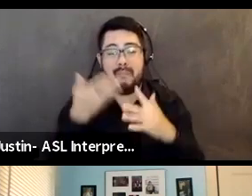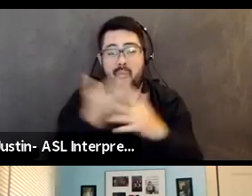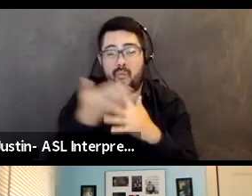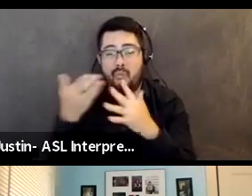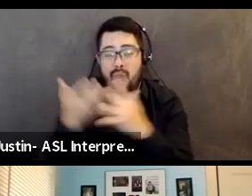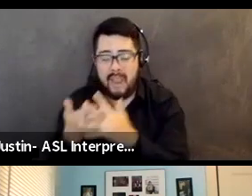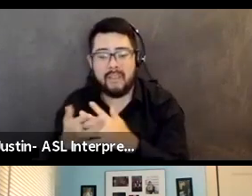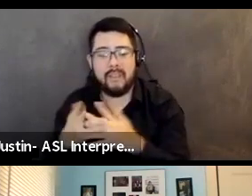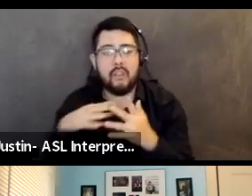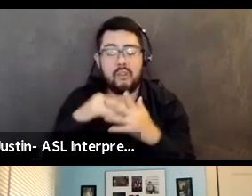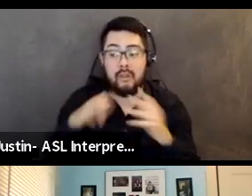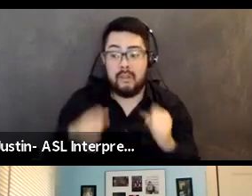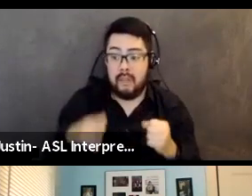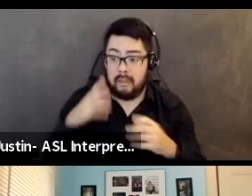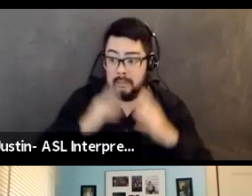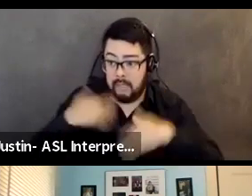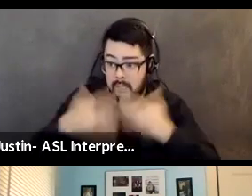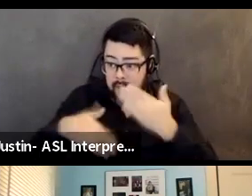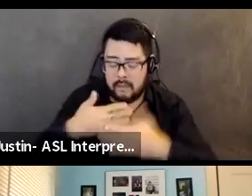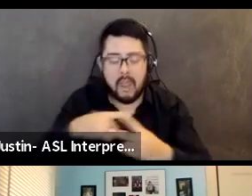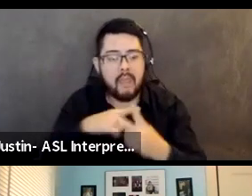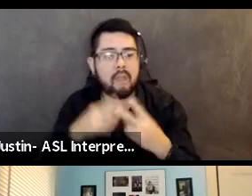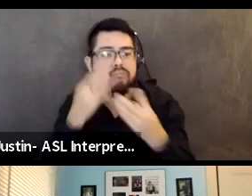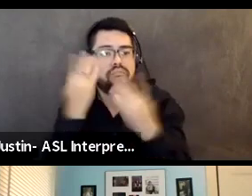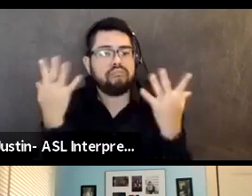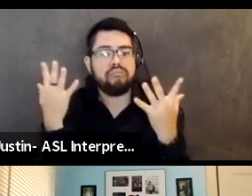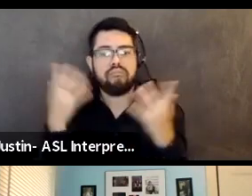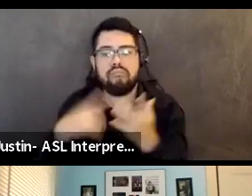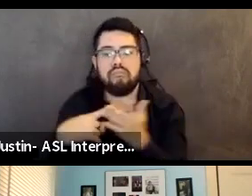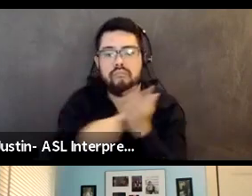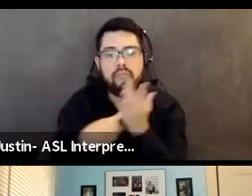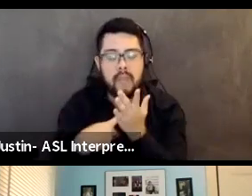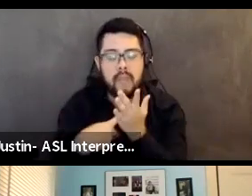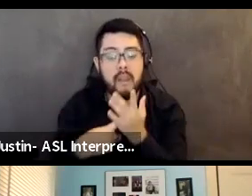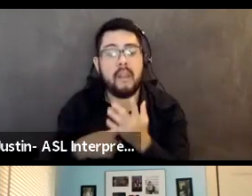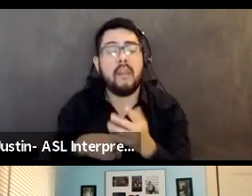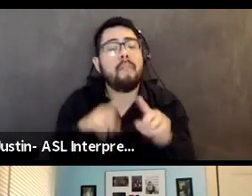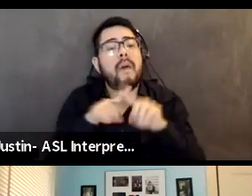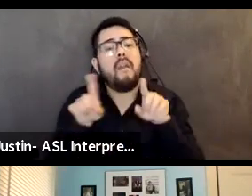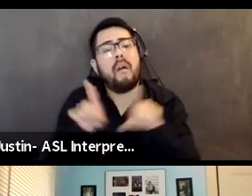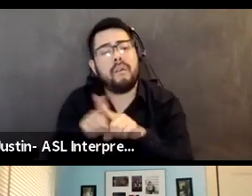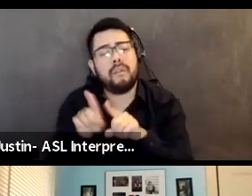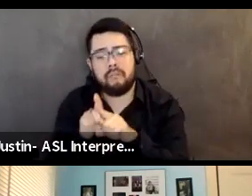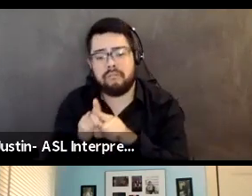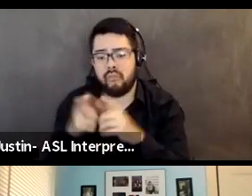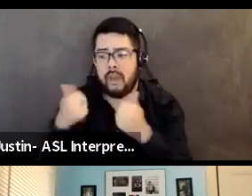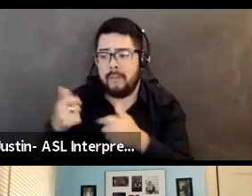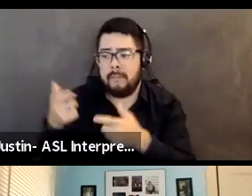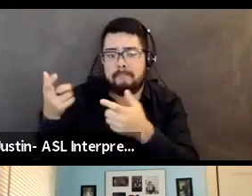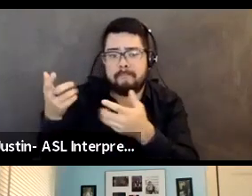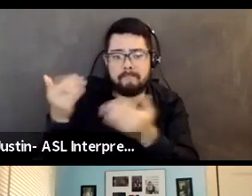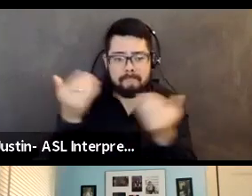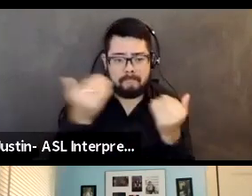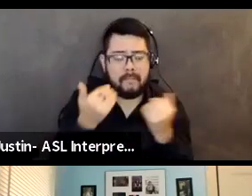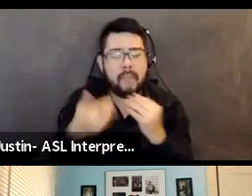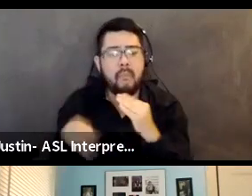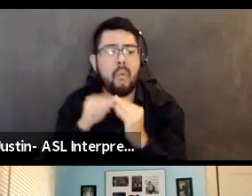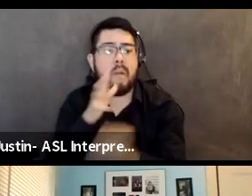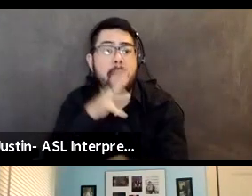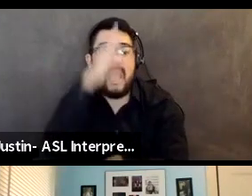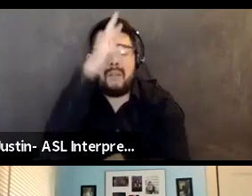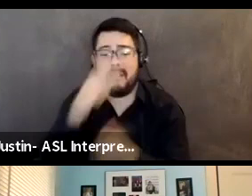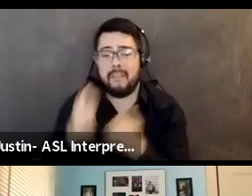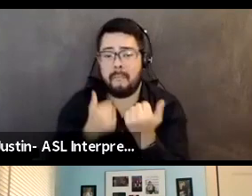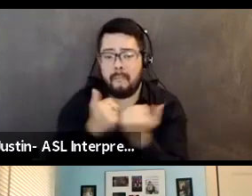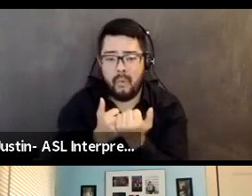and encourage a lot of parental support and be very flexible in you know